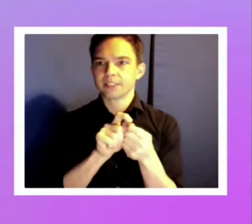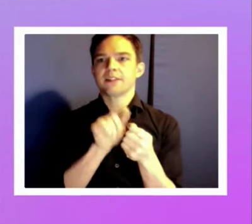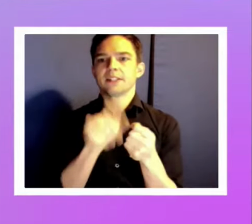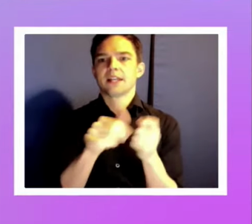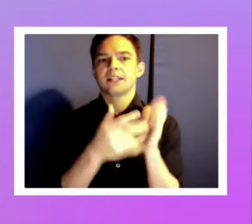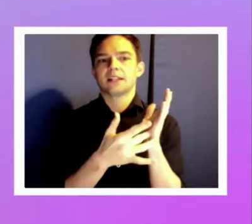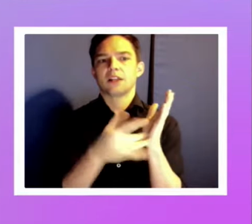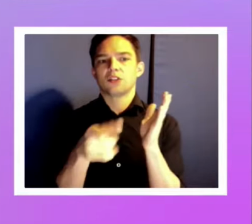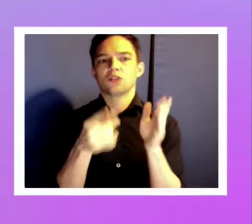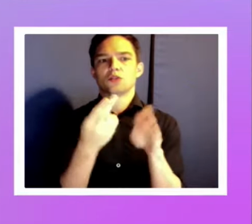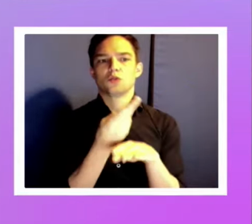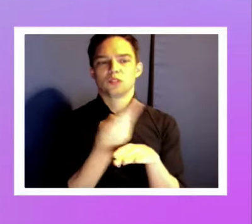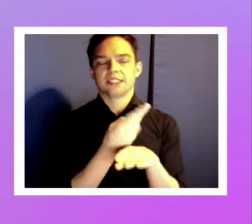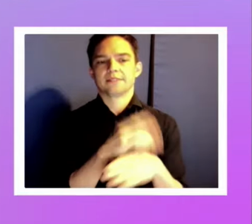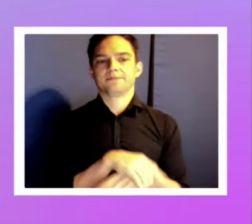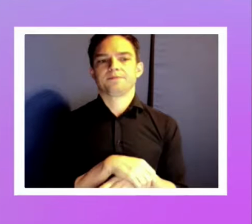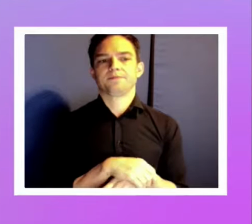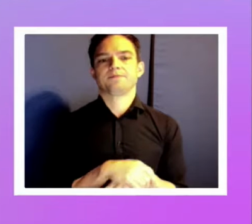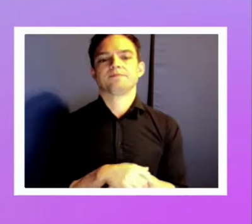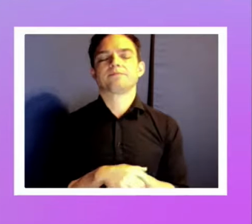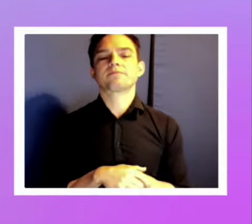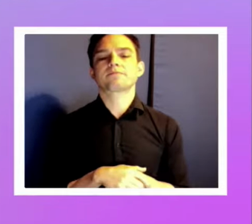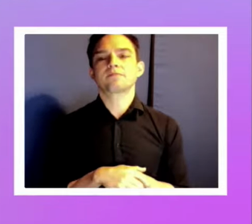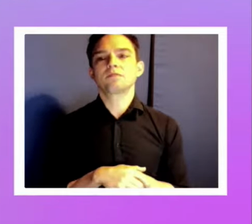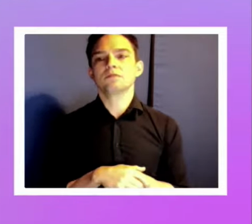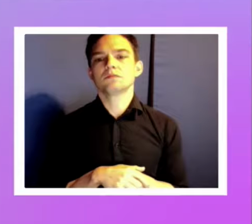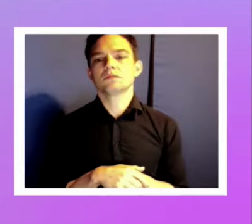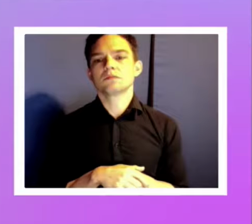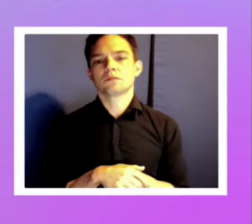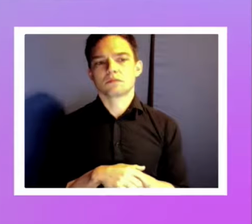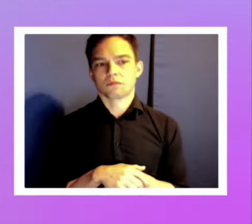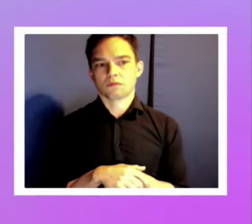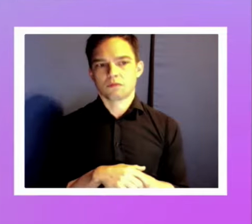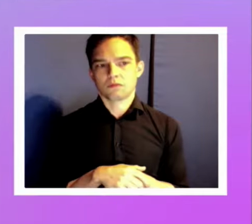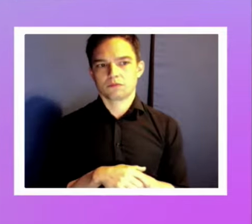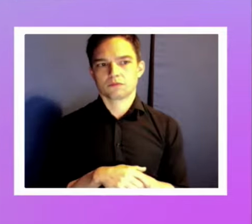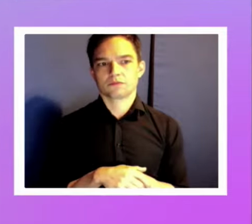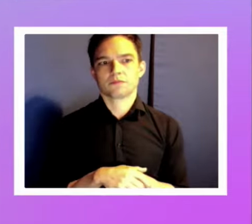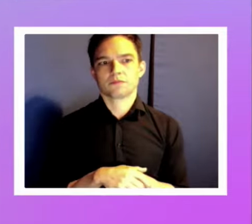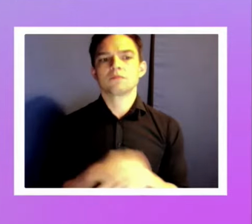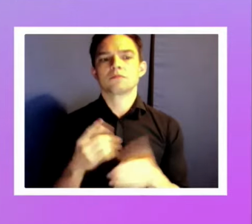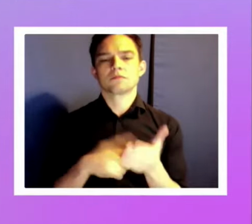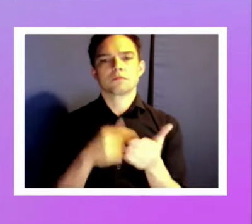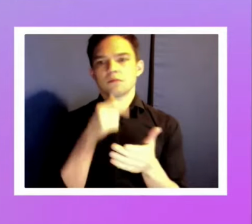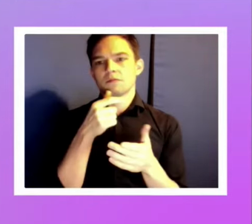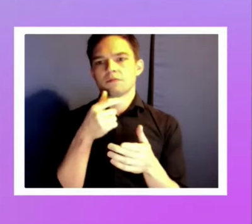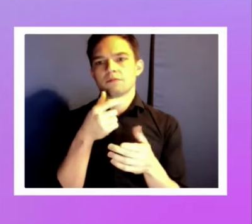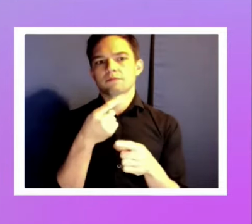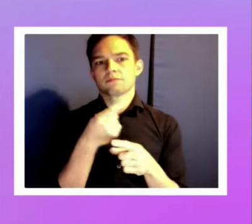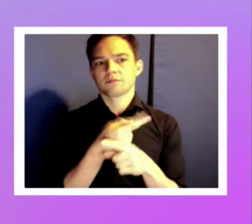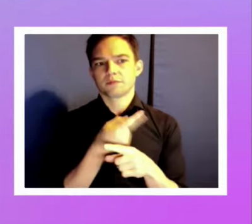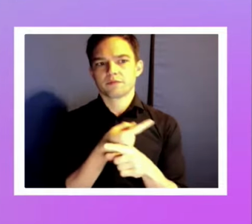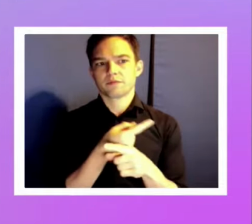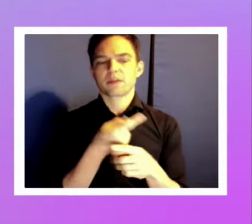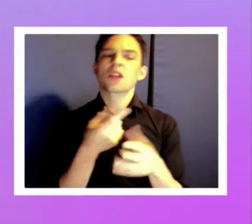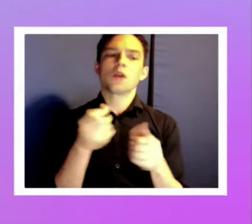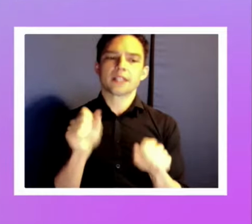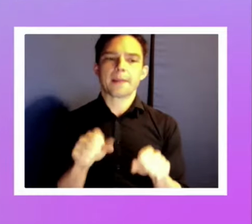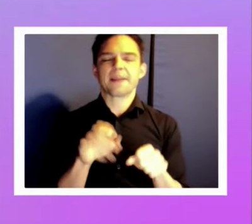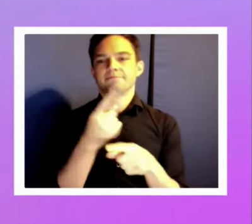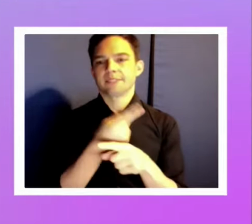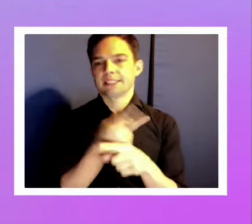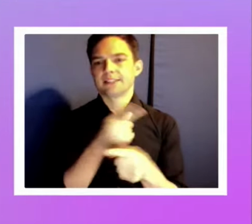we use. This lets us get very consistent, very precise. It also means that as